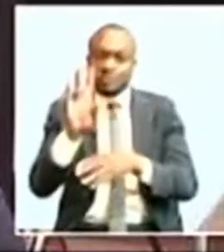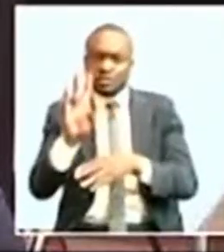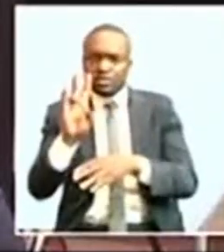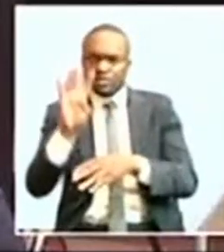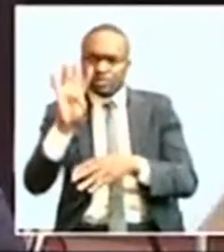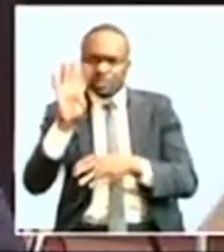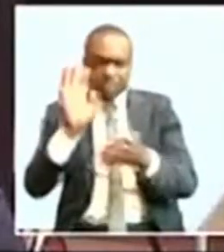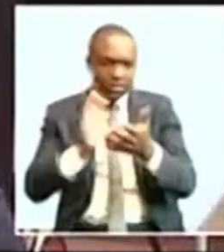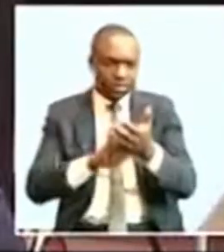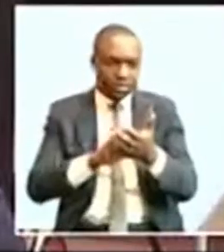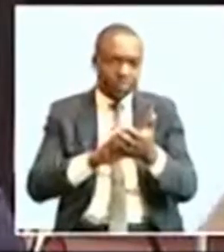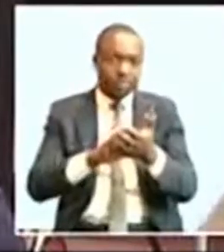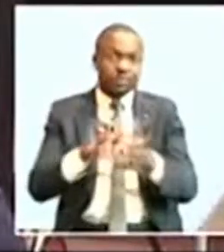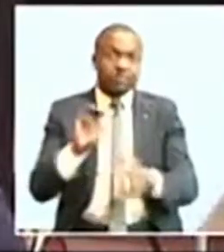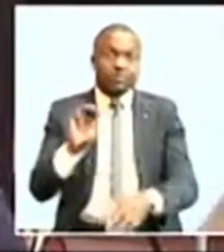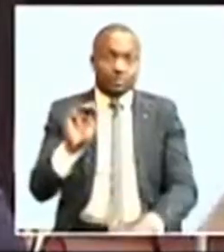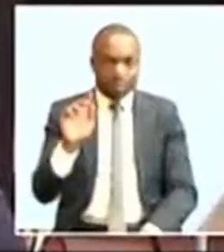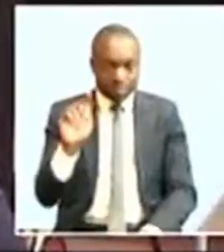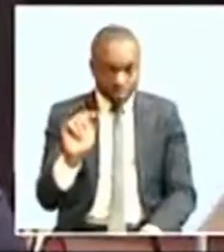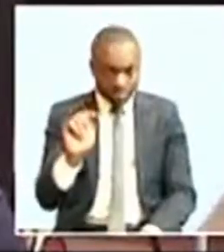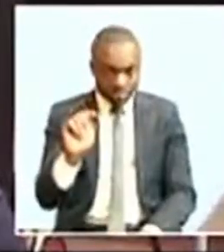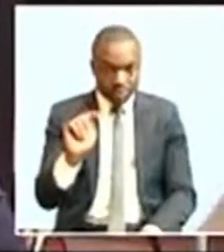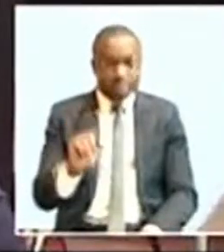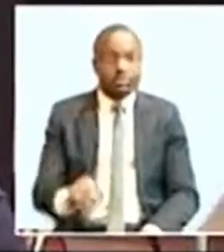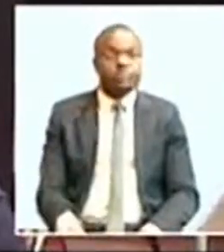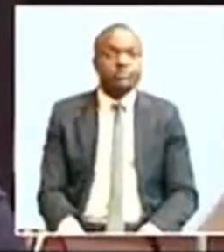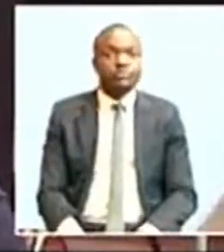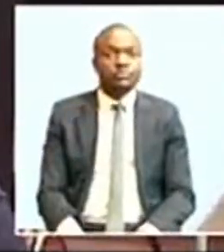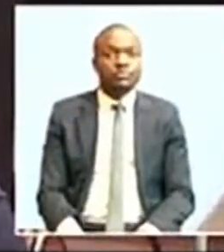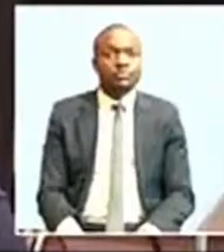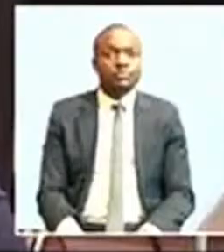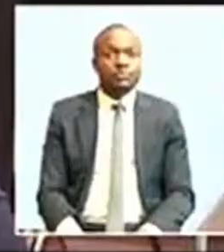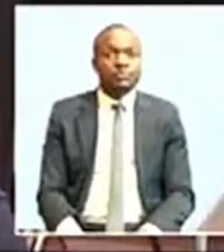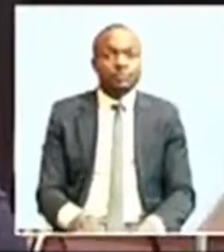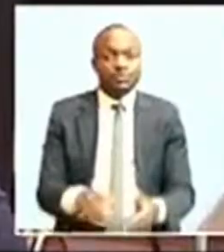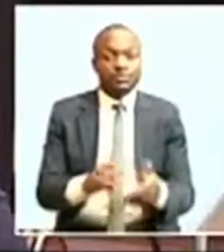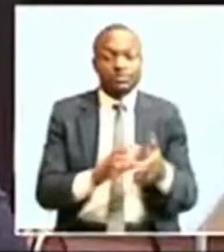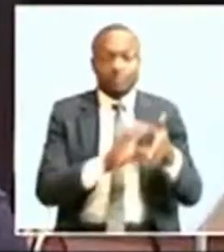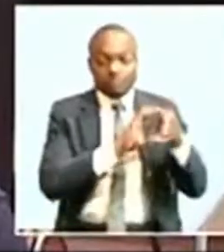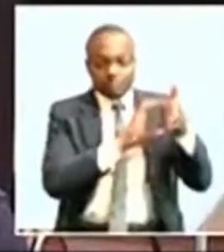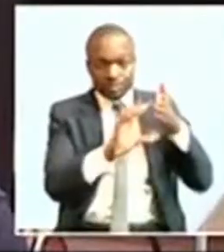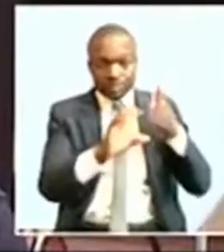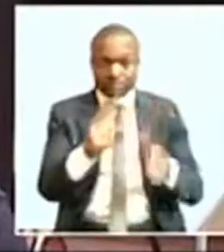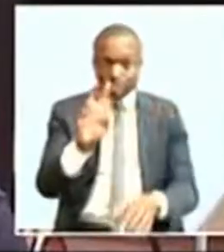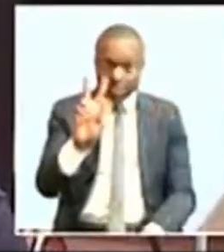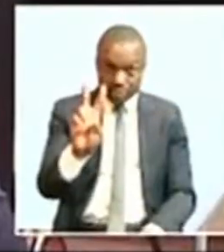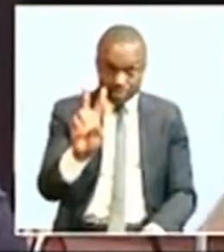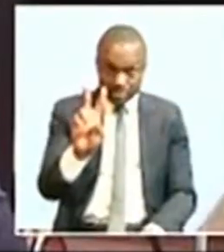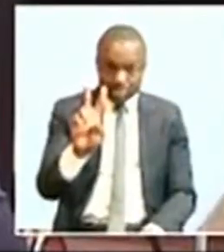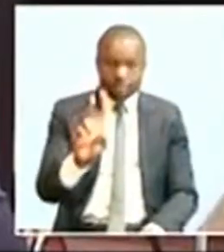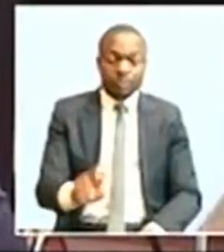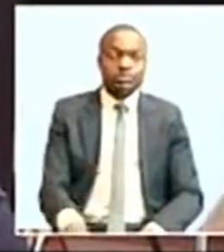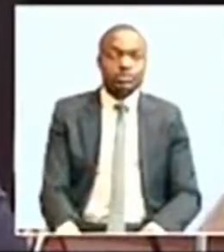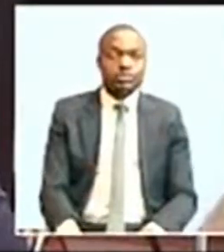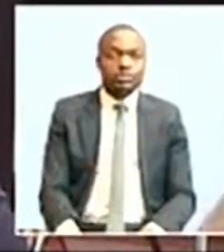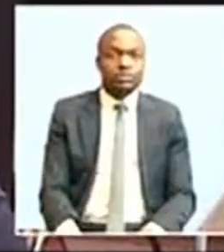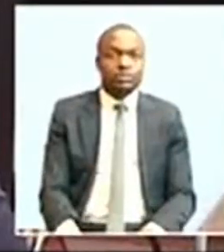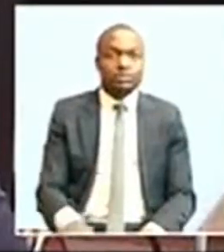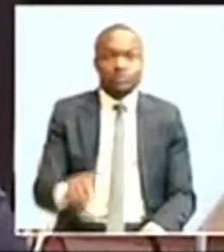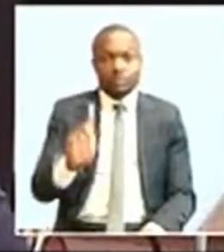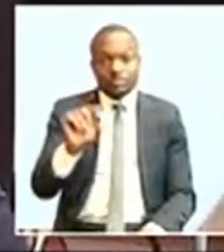74,000 metric tons. Then on paragraph 2 says, as